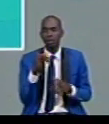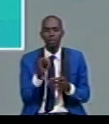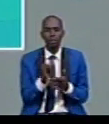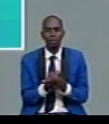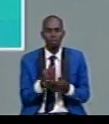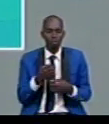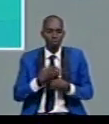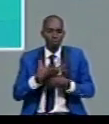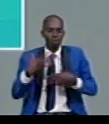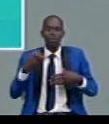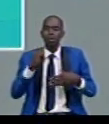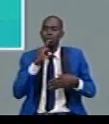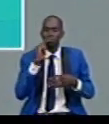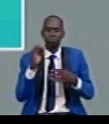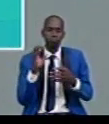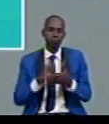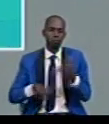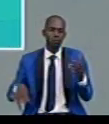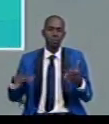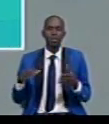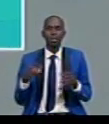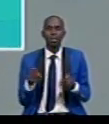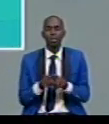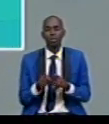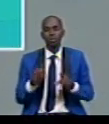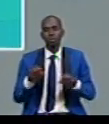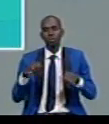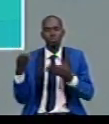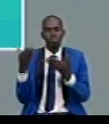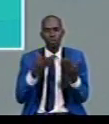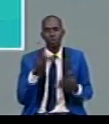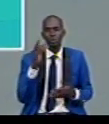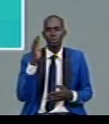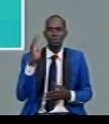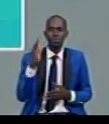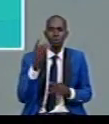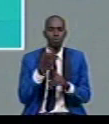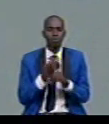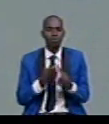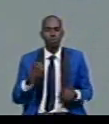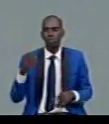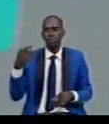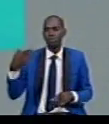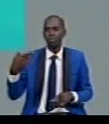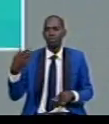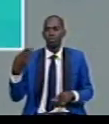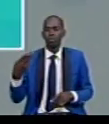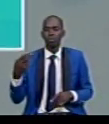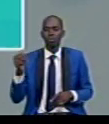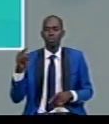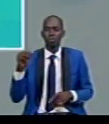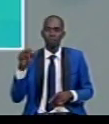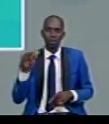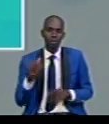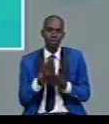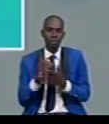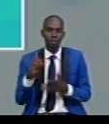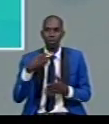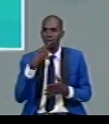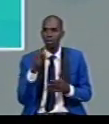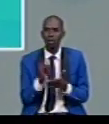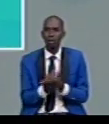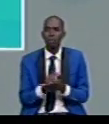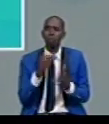this testimony all the way from Kumasi, Ghana, Aku Wills is saying, praise the Lord. I've been suffering